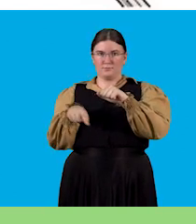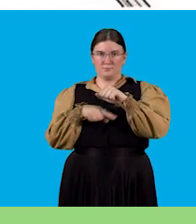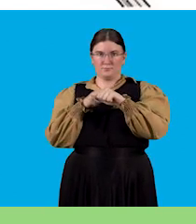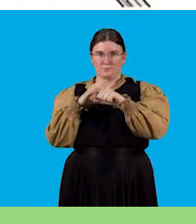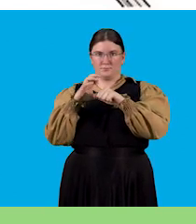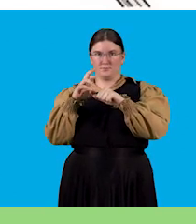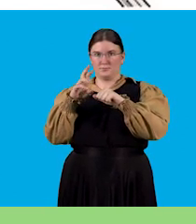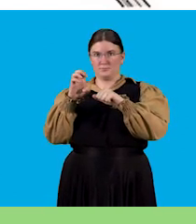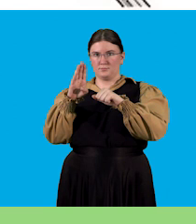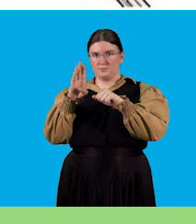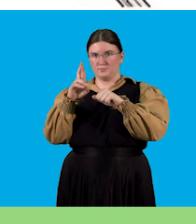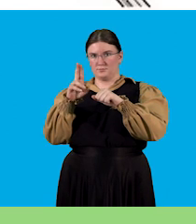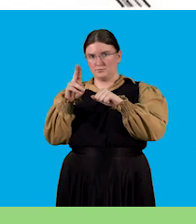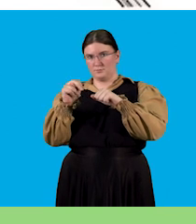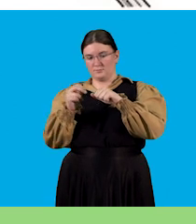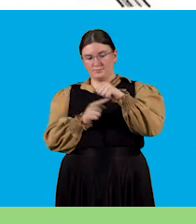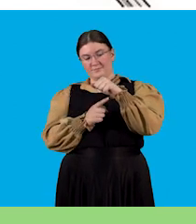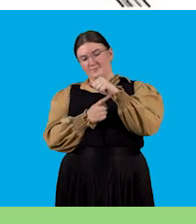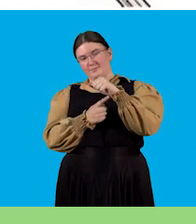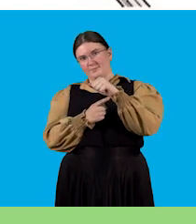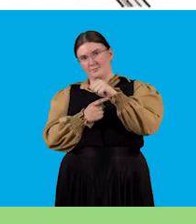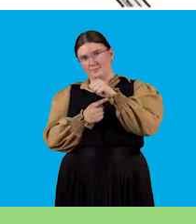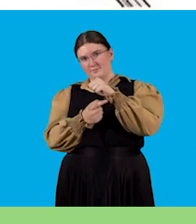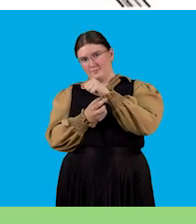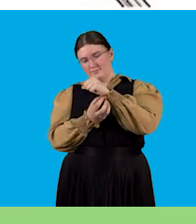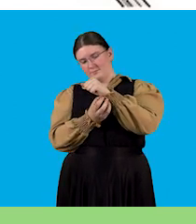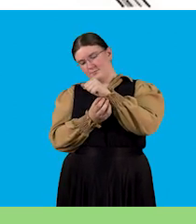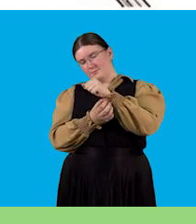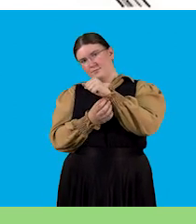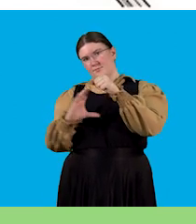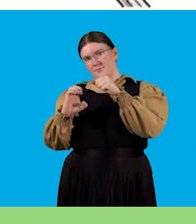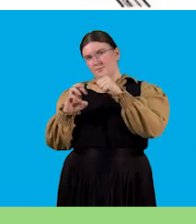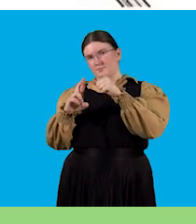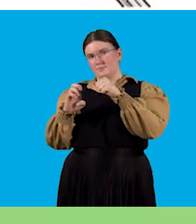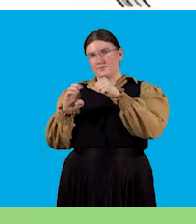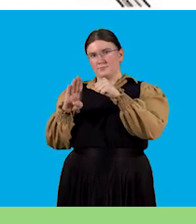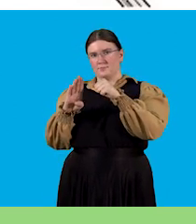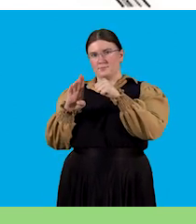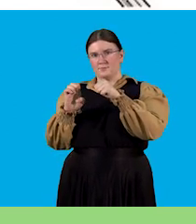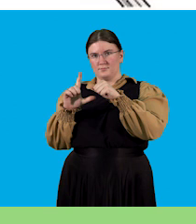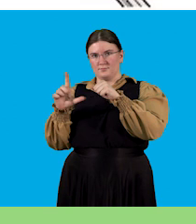Then we have what is called the cerebellum, which is this small part here at the bottom.